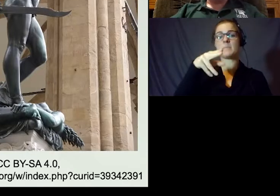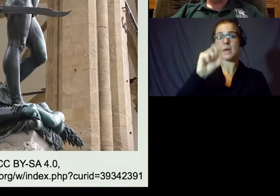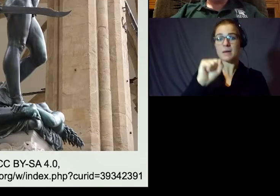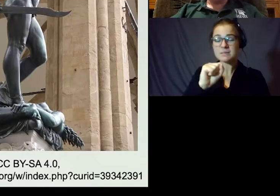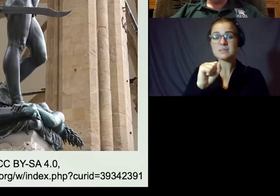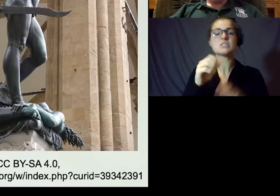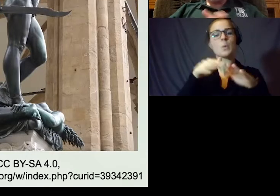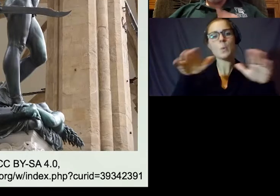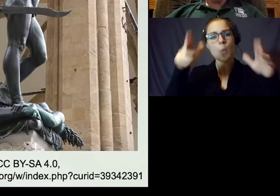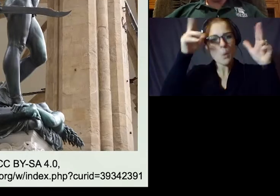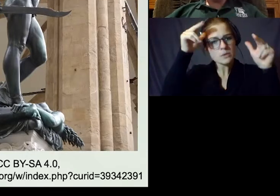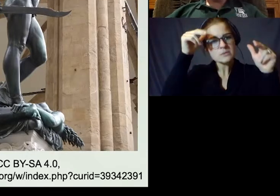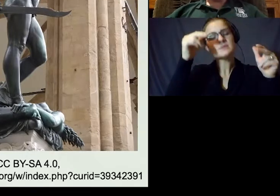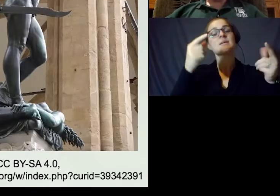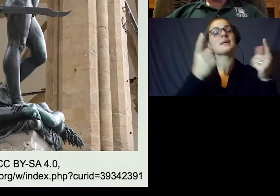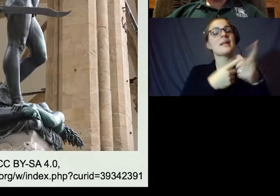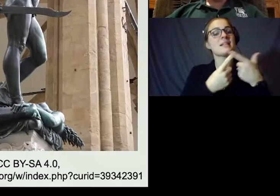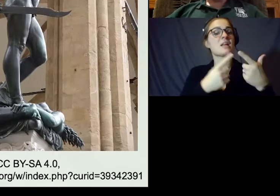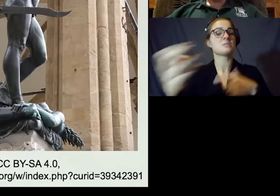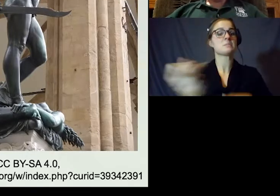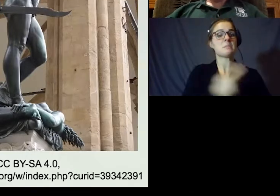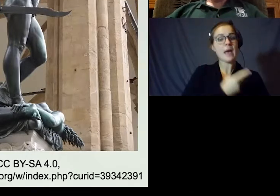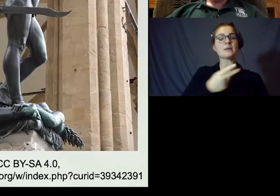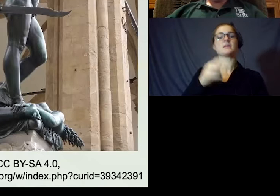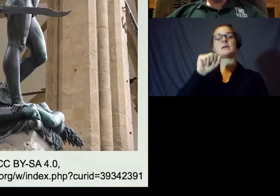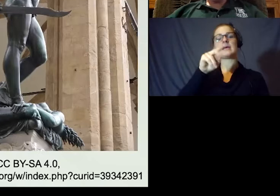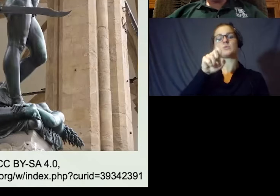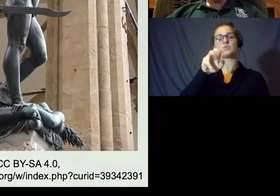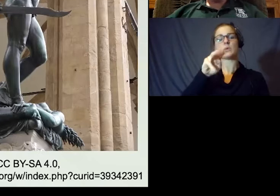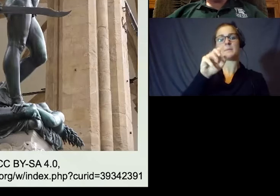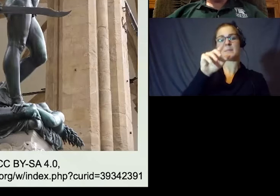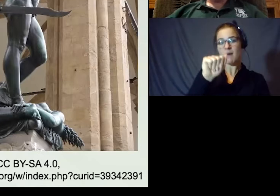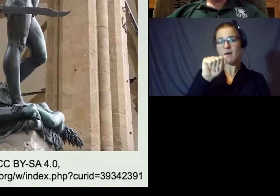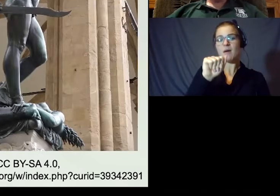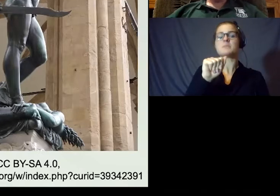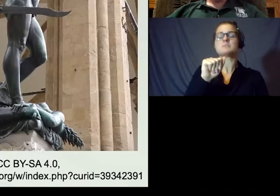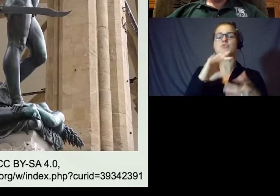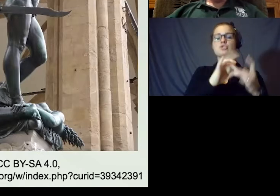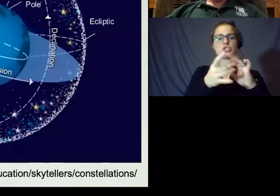Cepheus and Cassiopeia, and he kills the sea monster Cetus, who is threatening her.